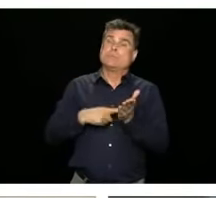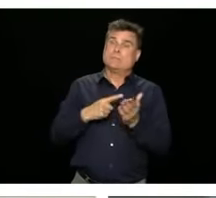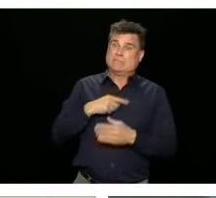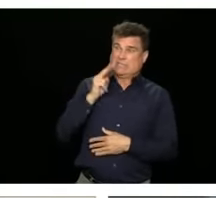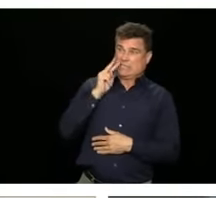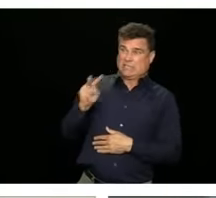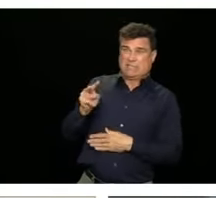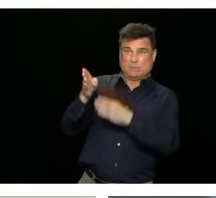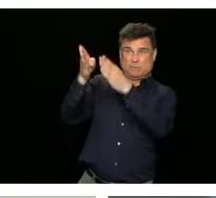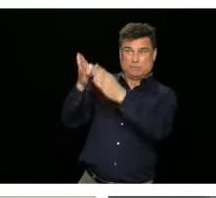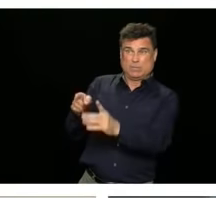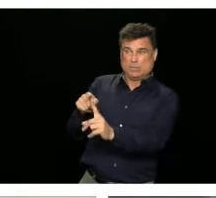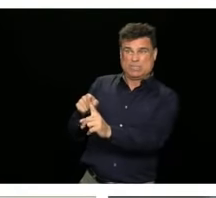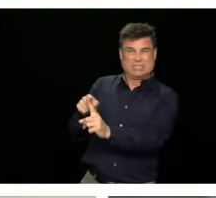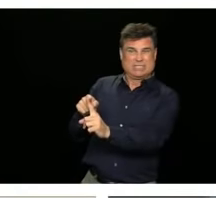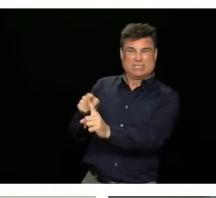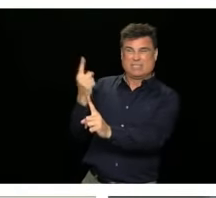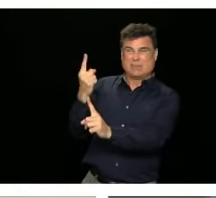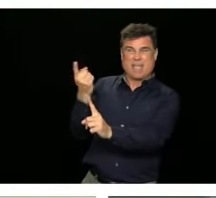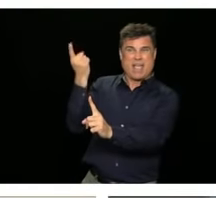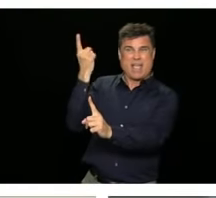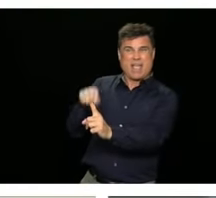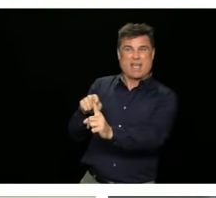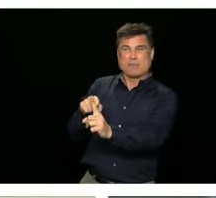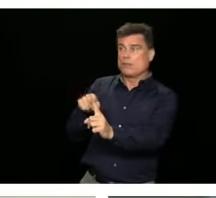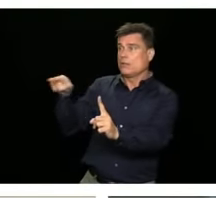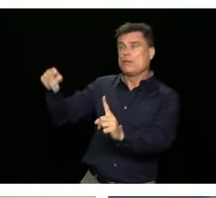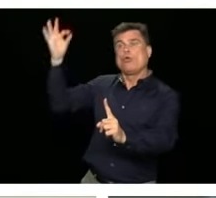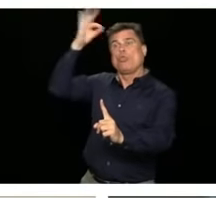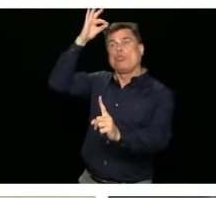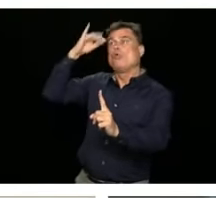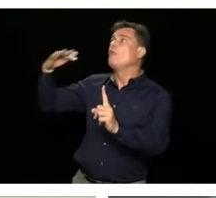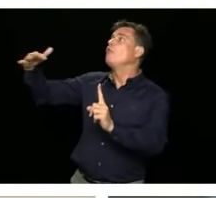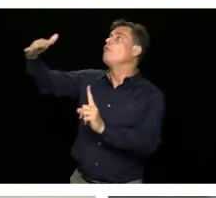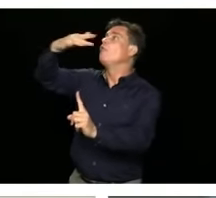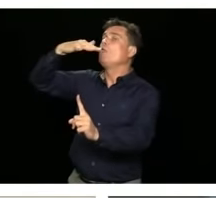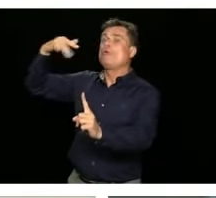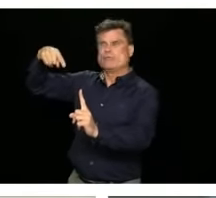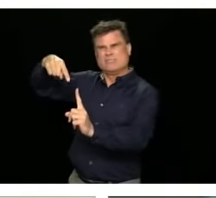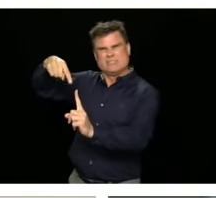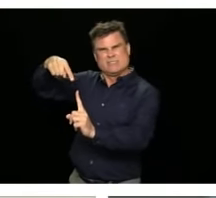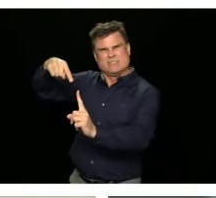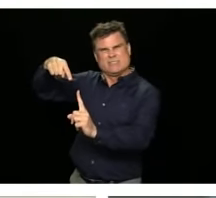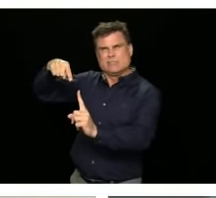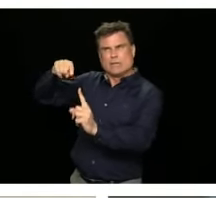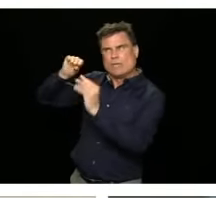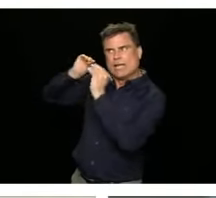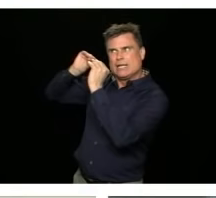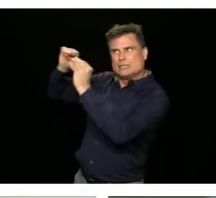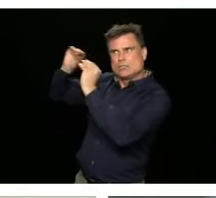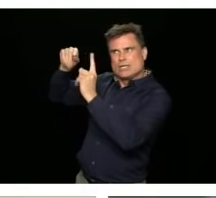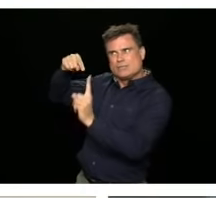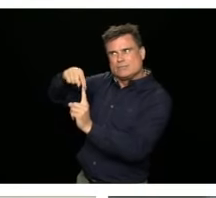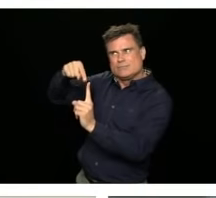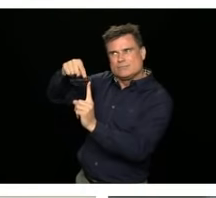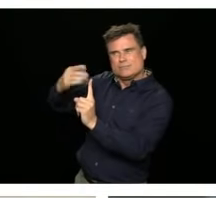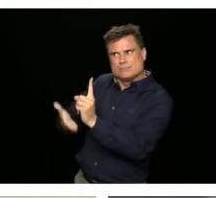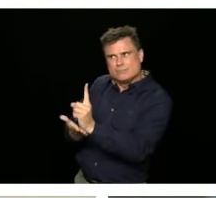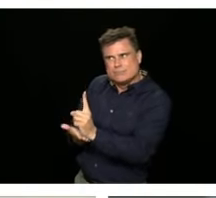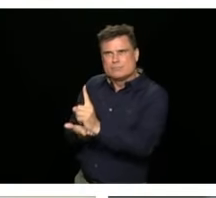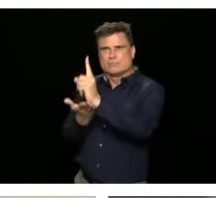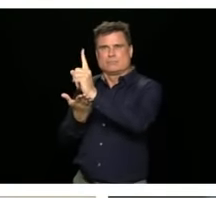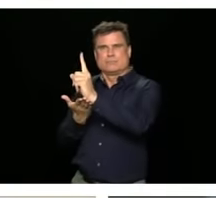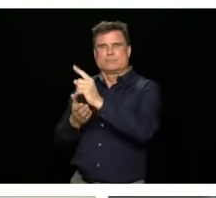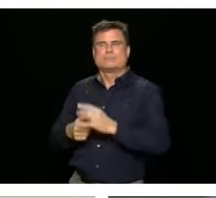beautiful culture, and make sure that people are not accidentally being ignorant about certain race